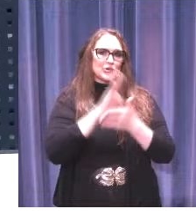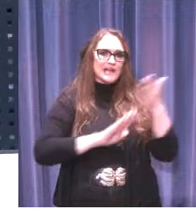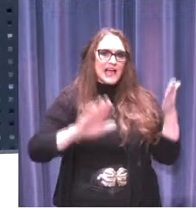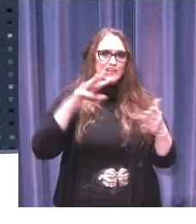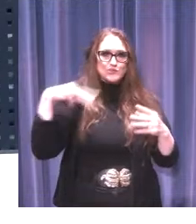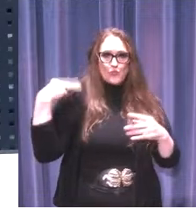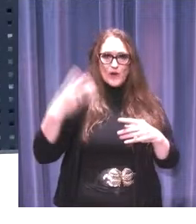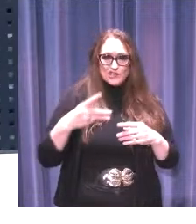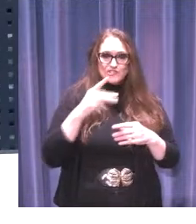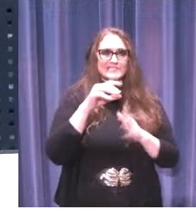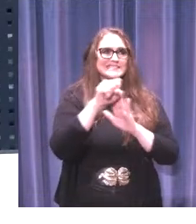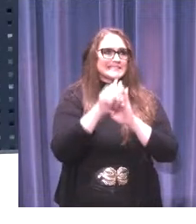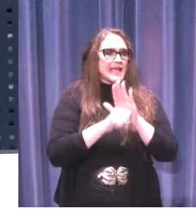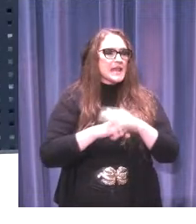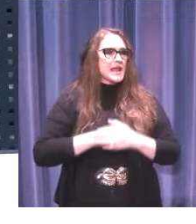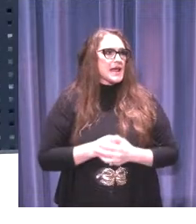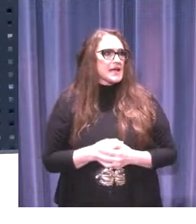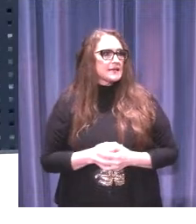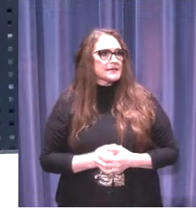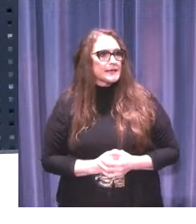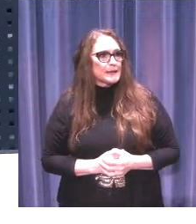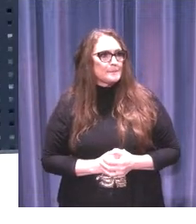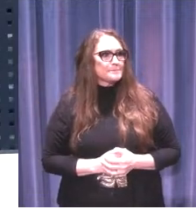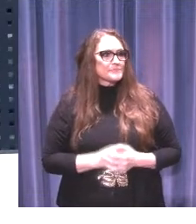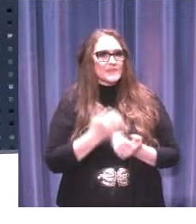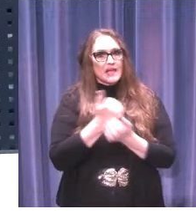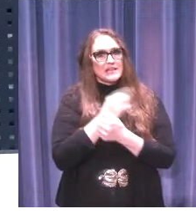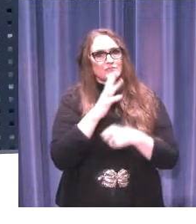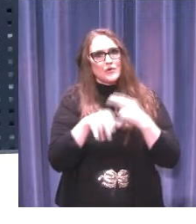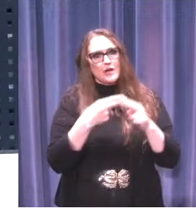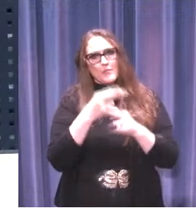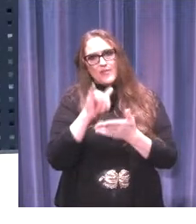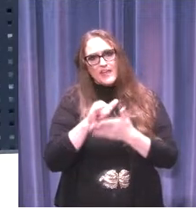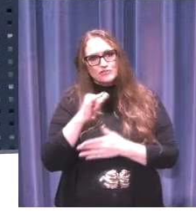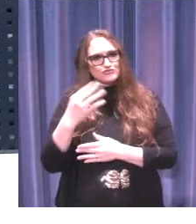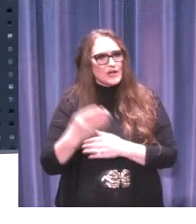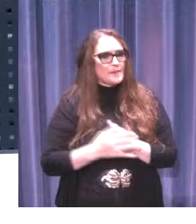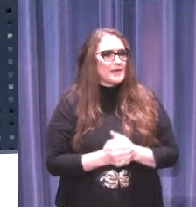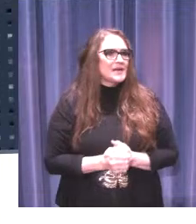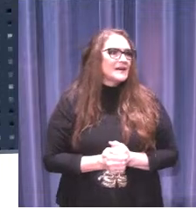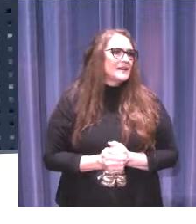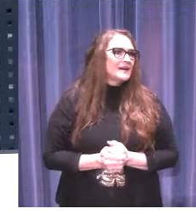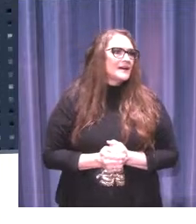State. And I'd love to talk about that job.